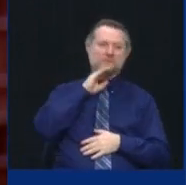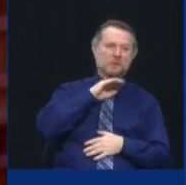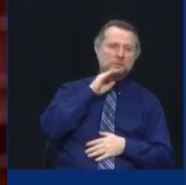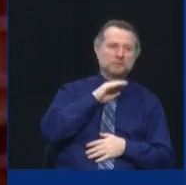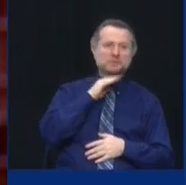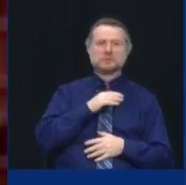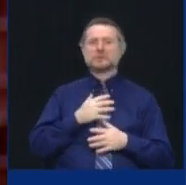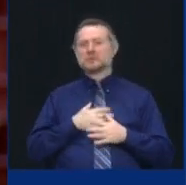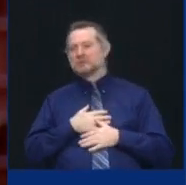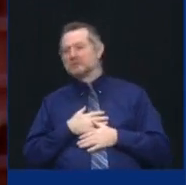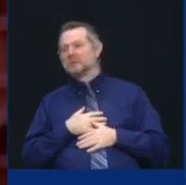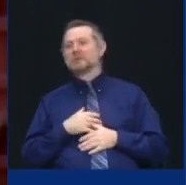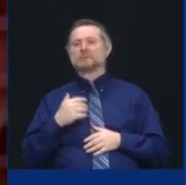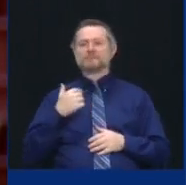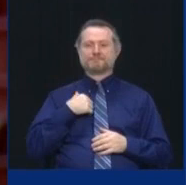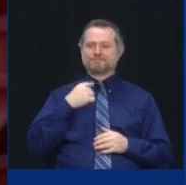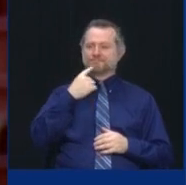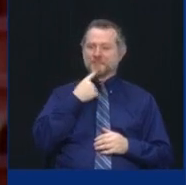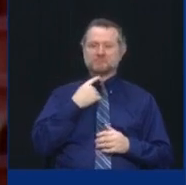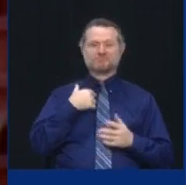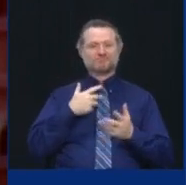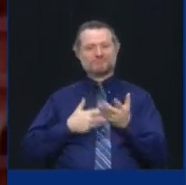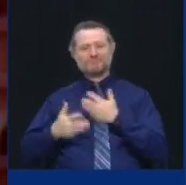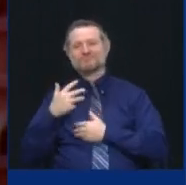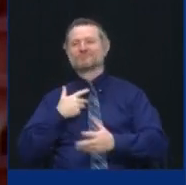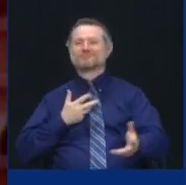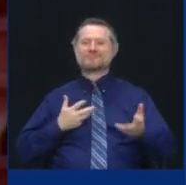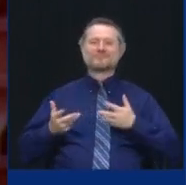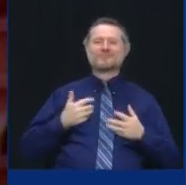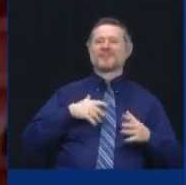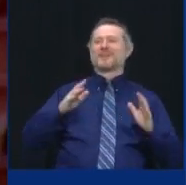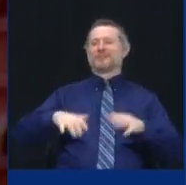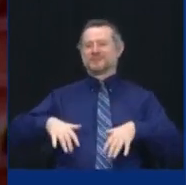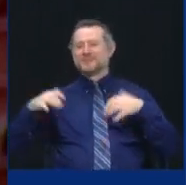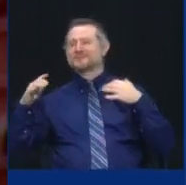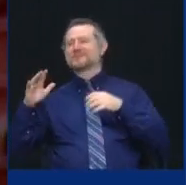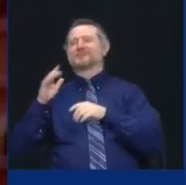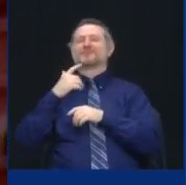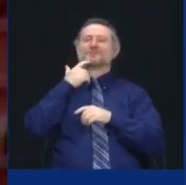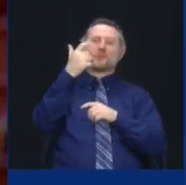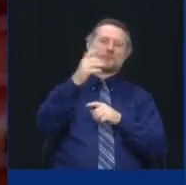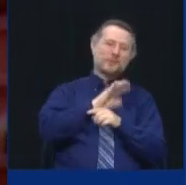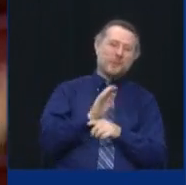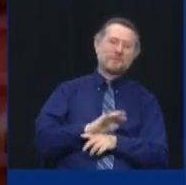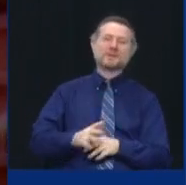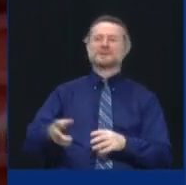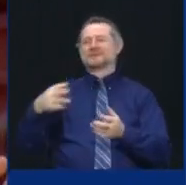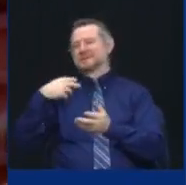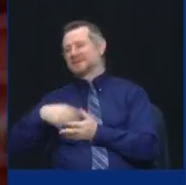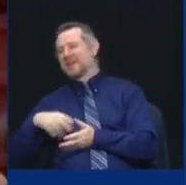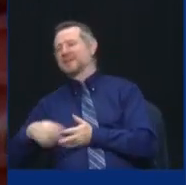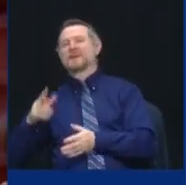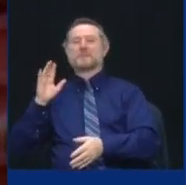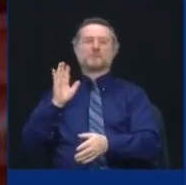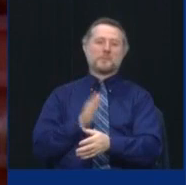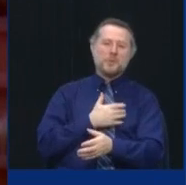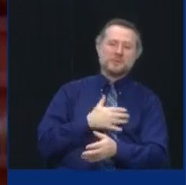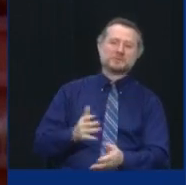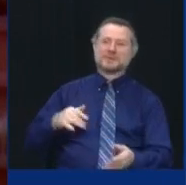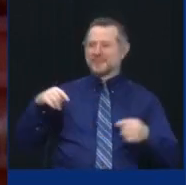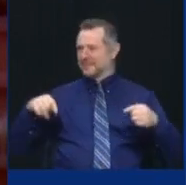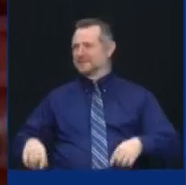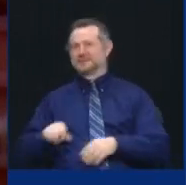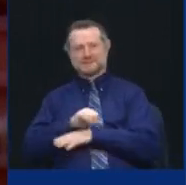the opportunity to be together, to watch a movie, to dance, laugh, and sing, like right here on this